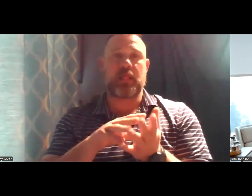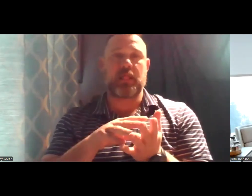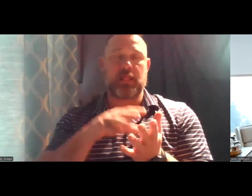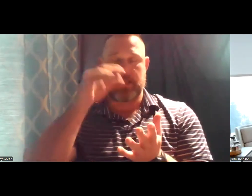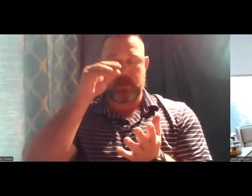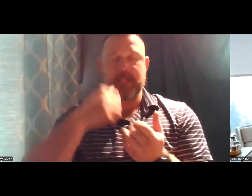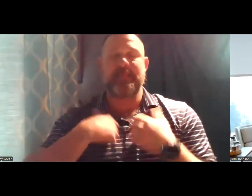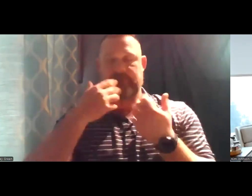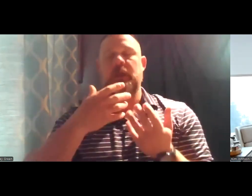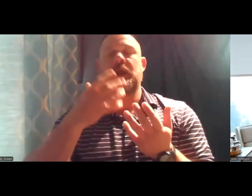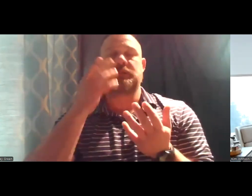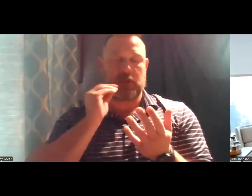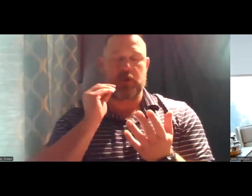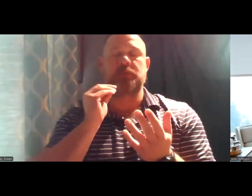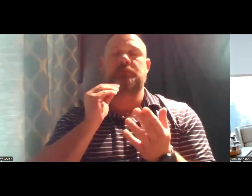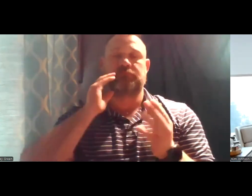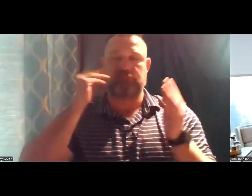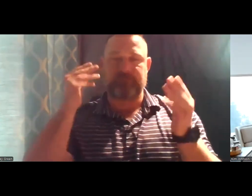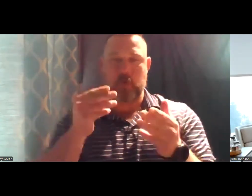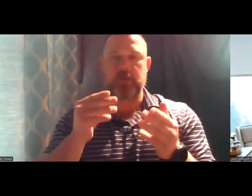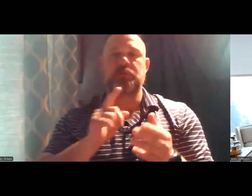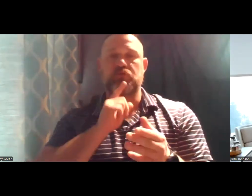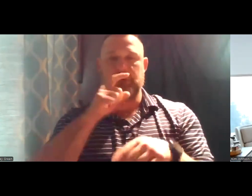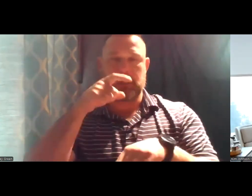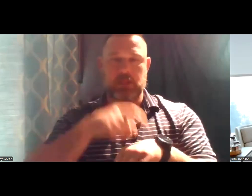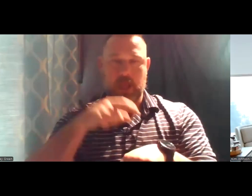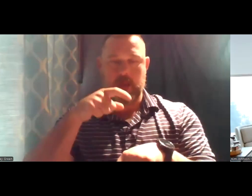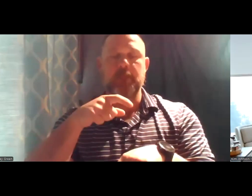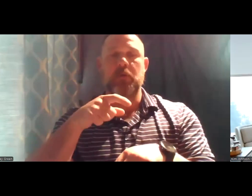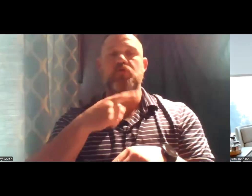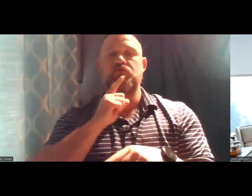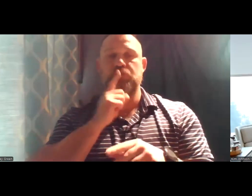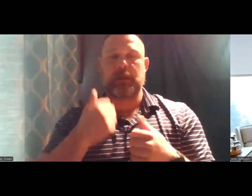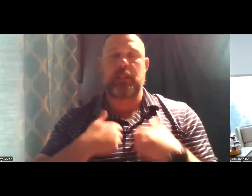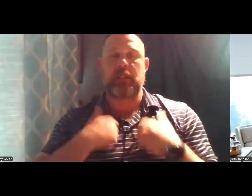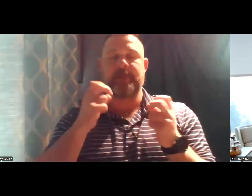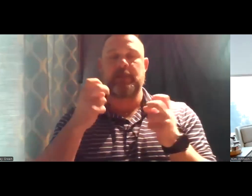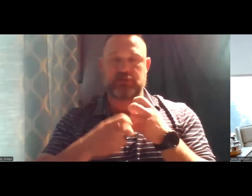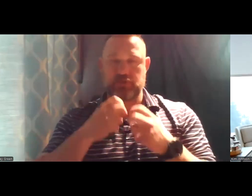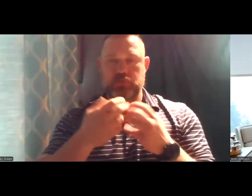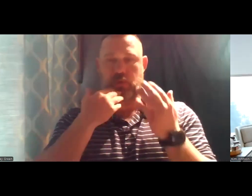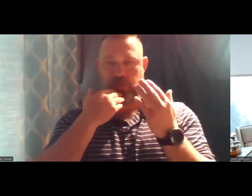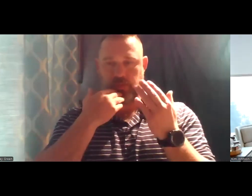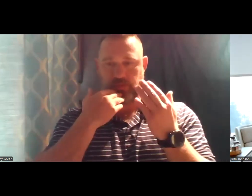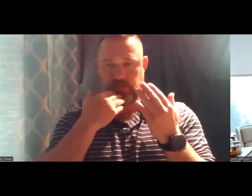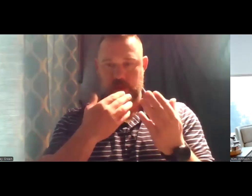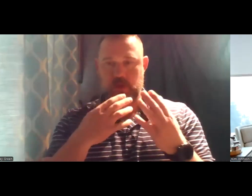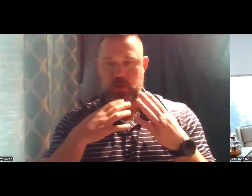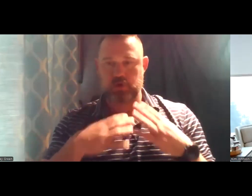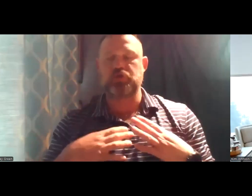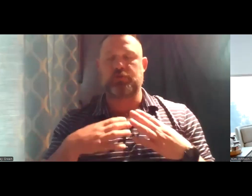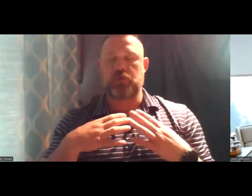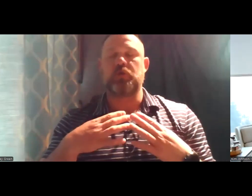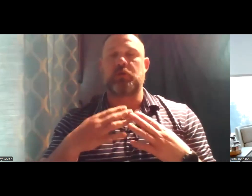us laser focused on real-time, real-life issues. So my sincere thanks to the consumer members